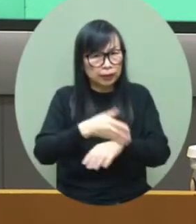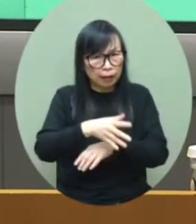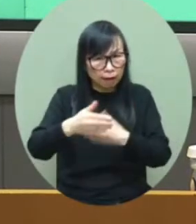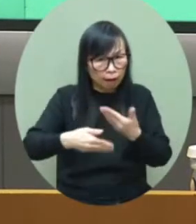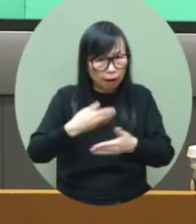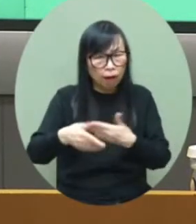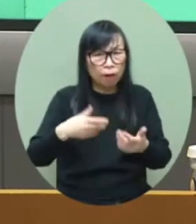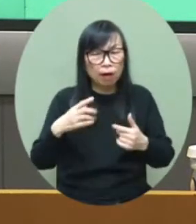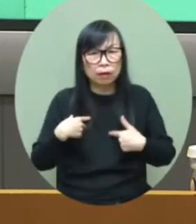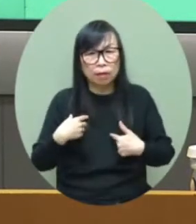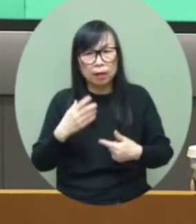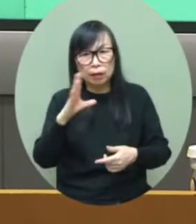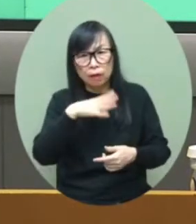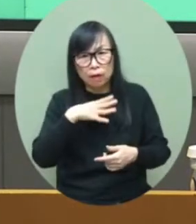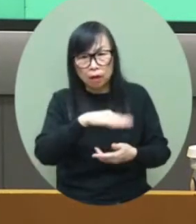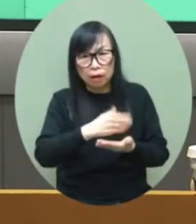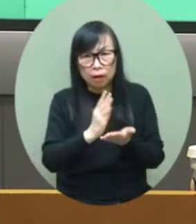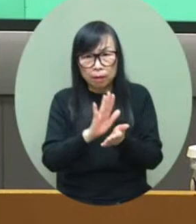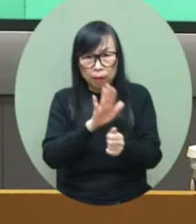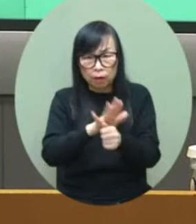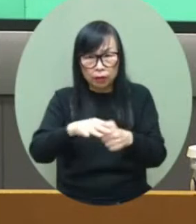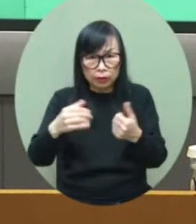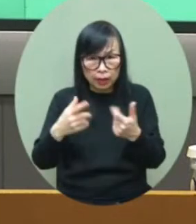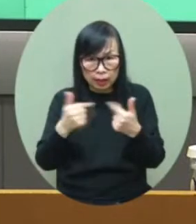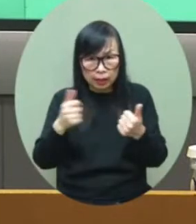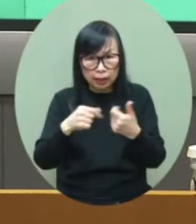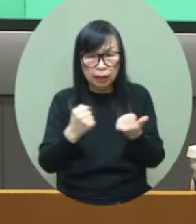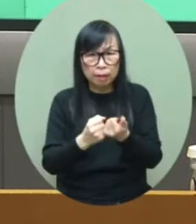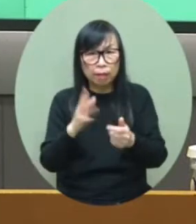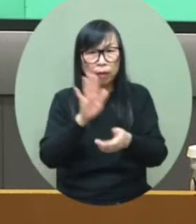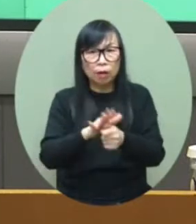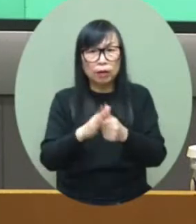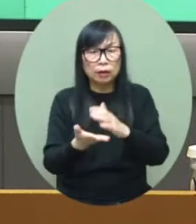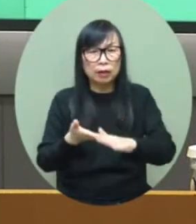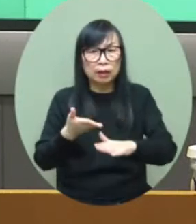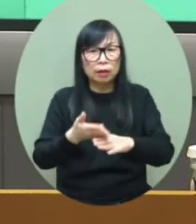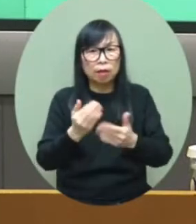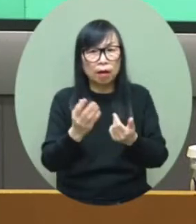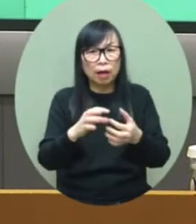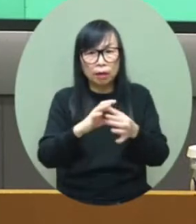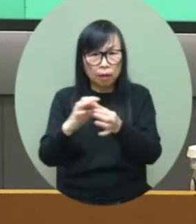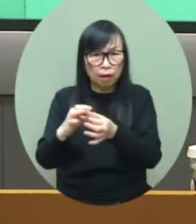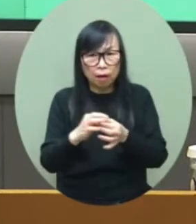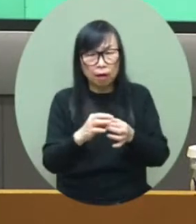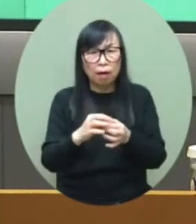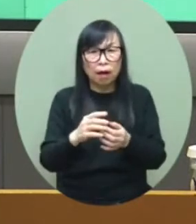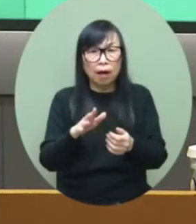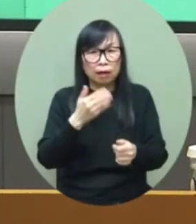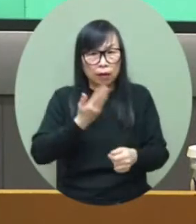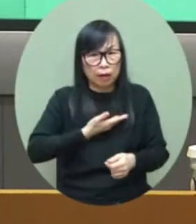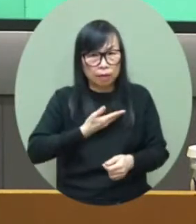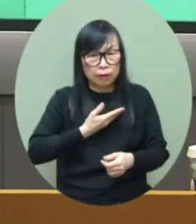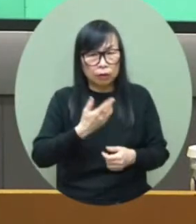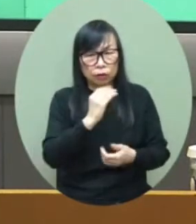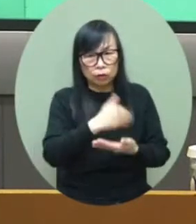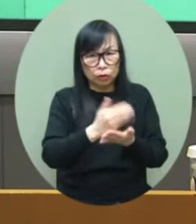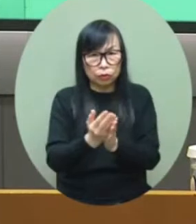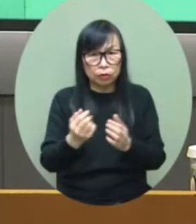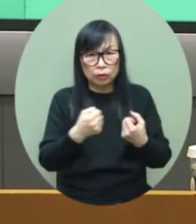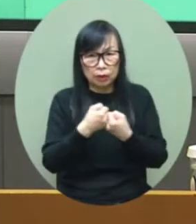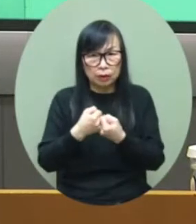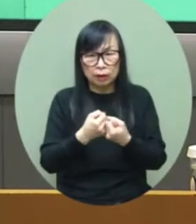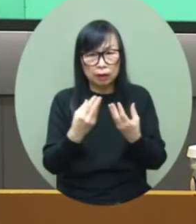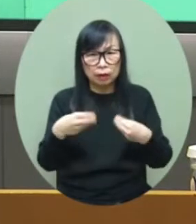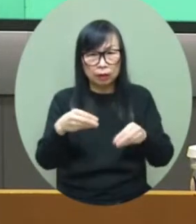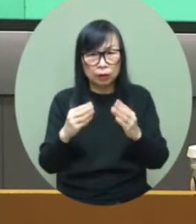needed. We have reminded schools to pay attention to the emotional and mental health of students to help them adjust to the